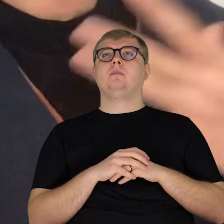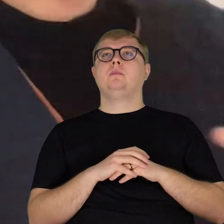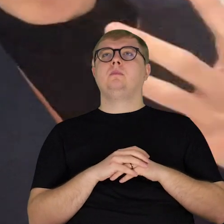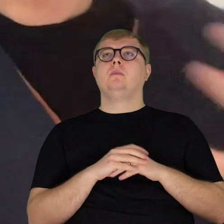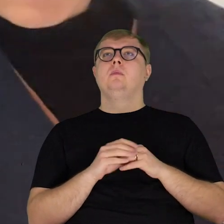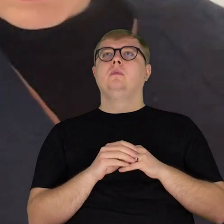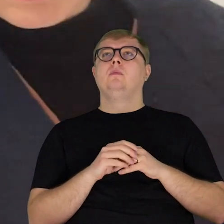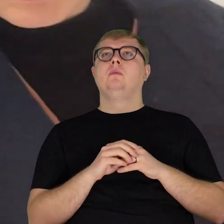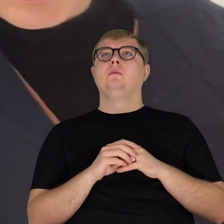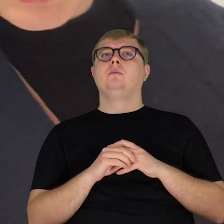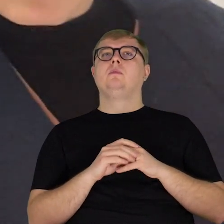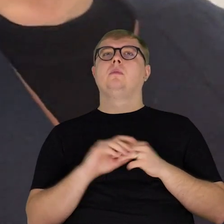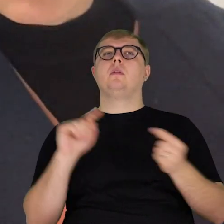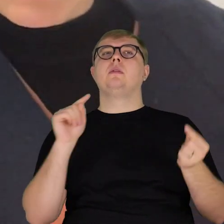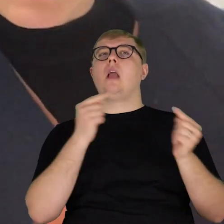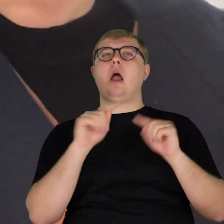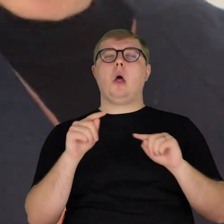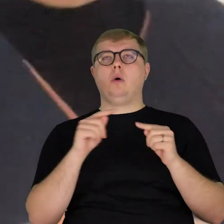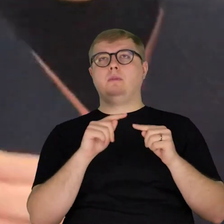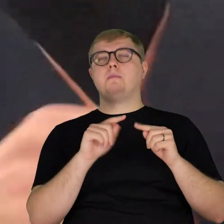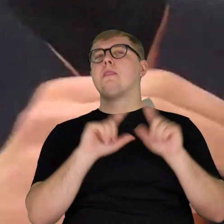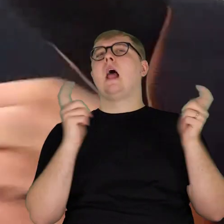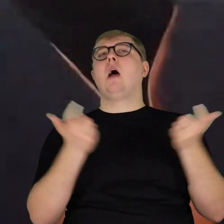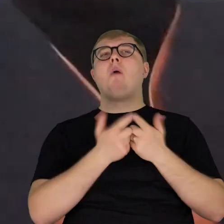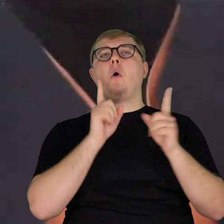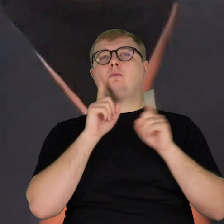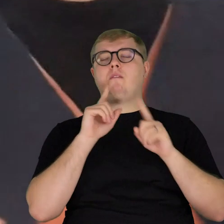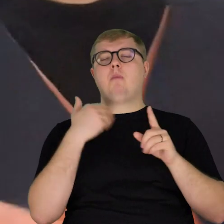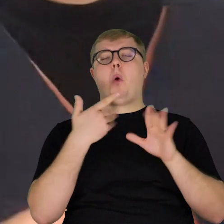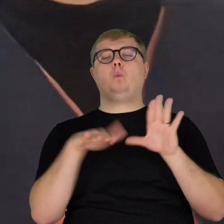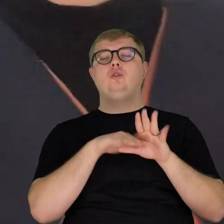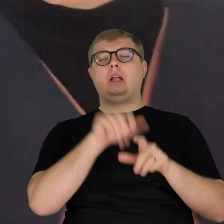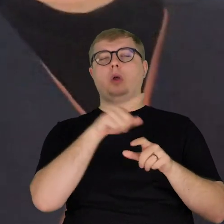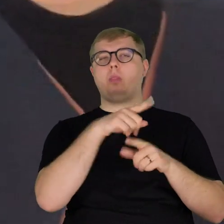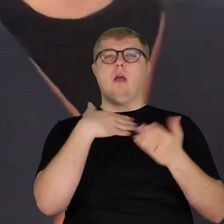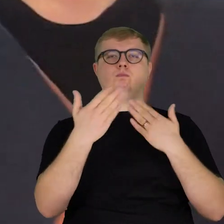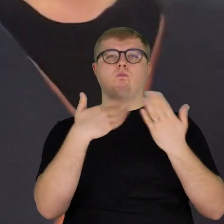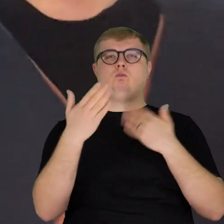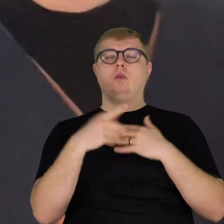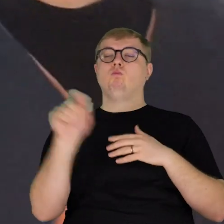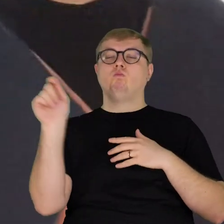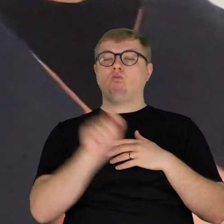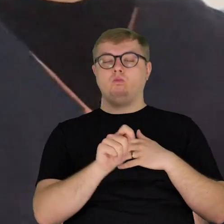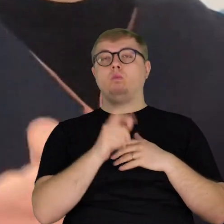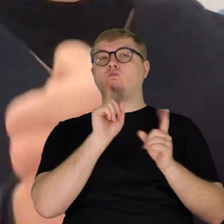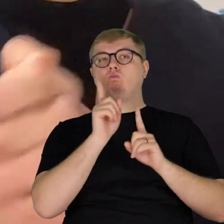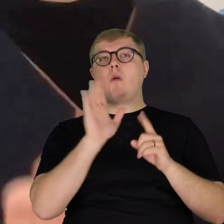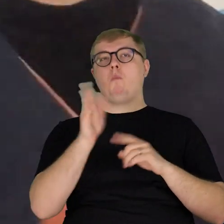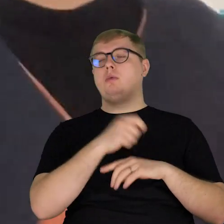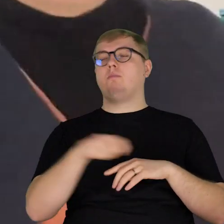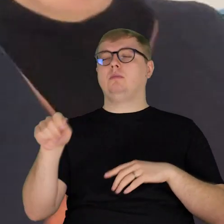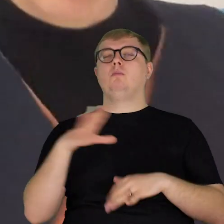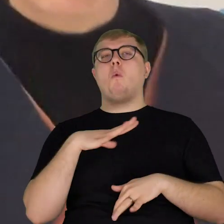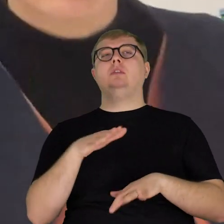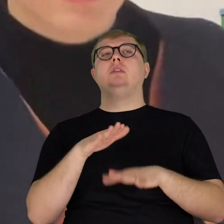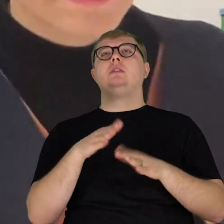dialogue, I mean, or the conversation that she had with the participant that came and drew upon a table that she moved through the